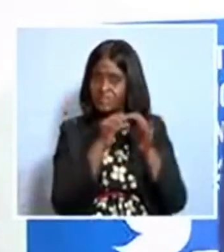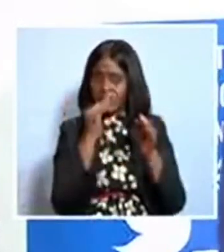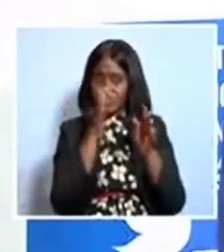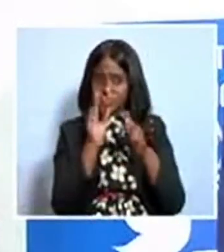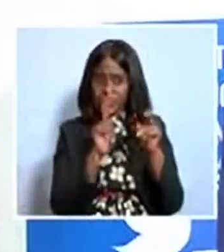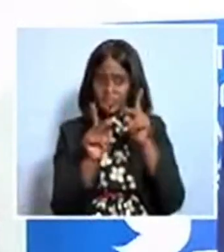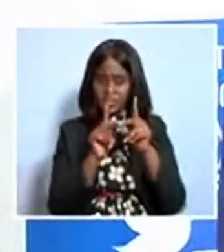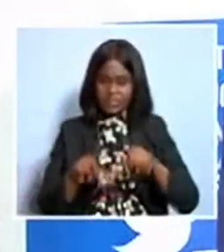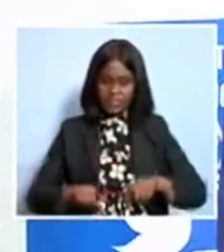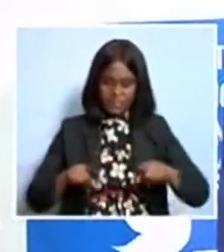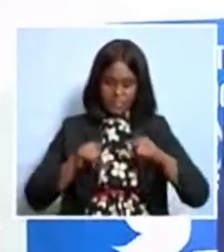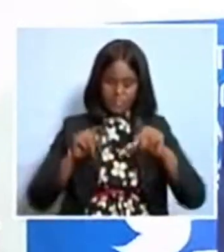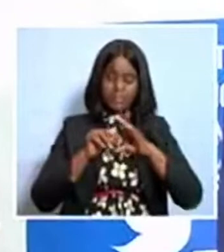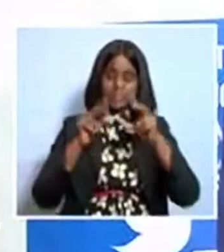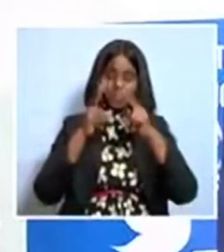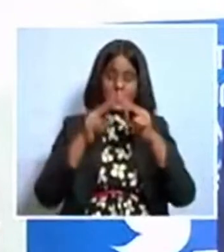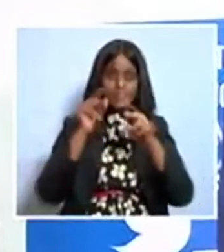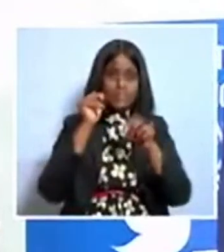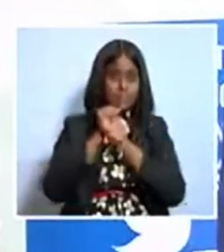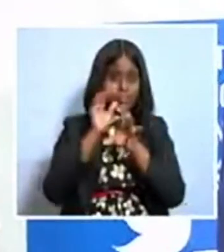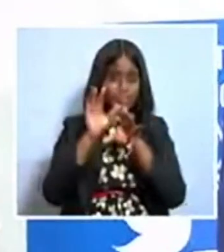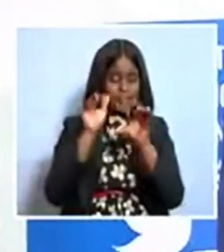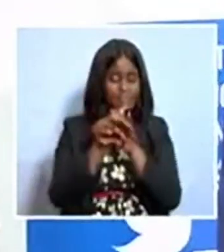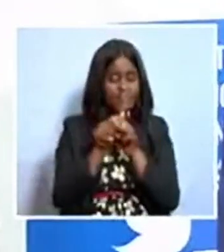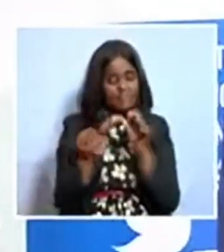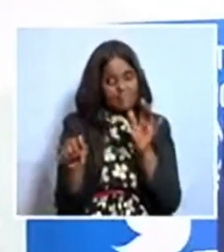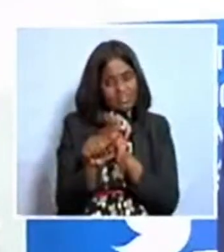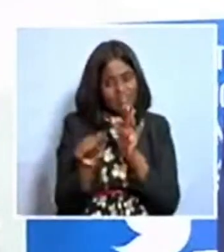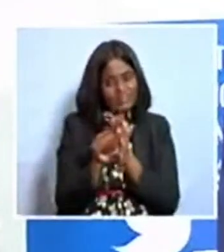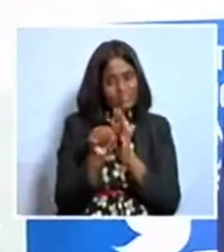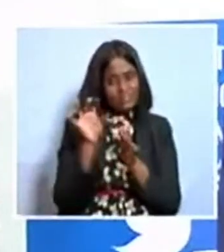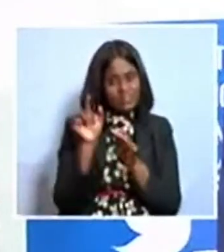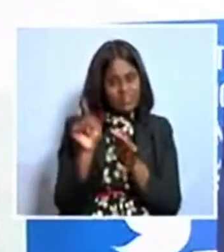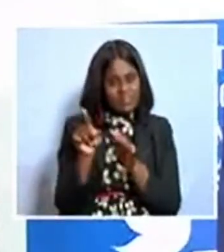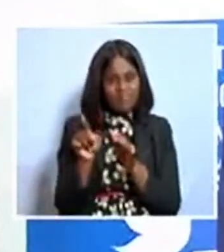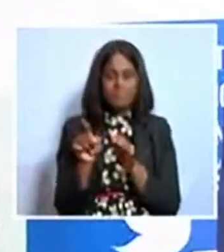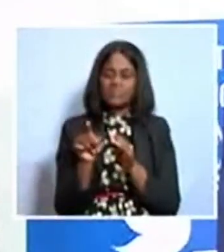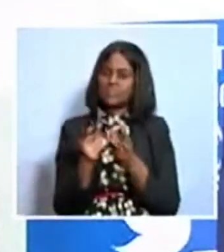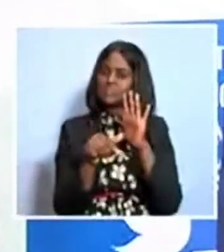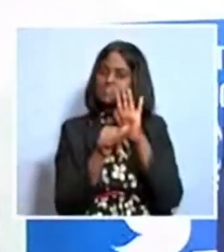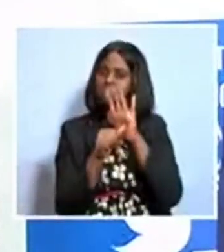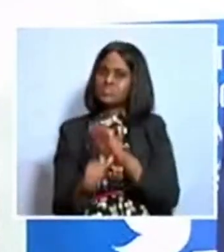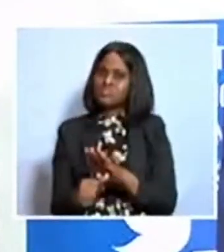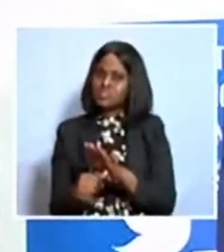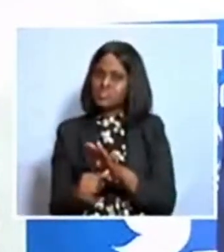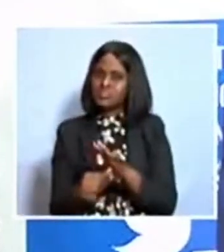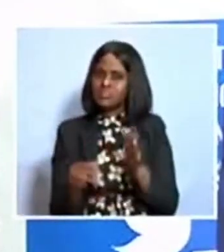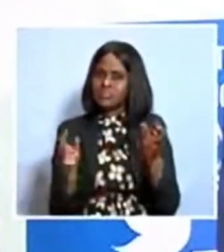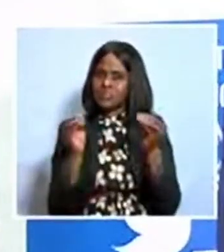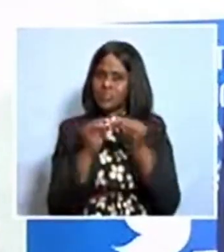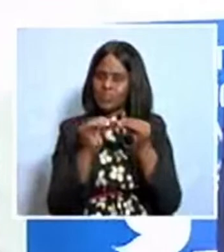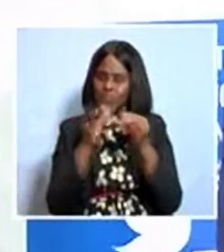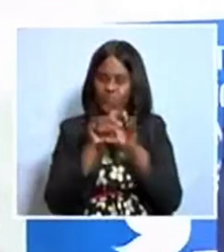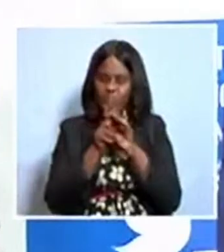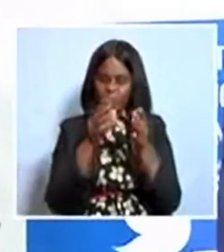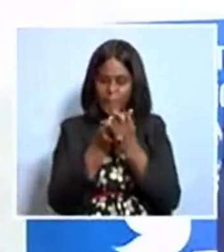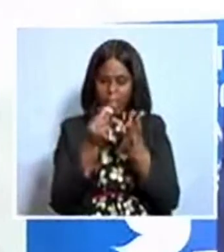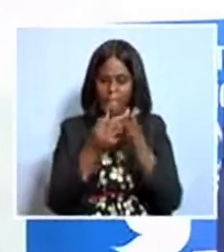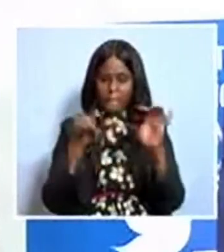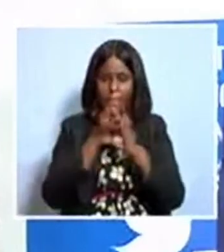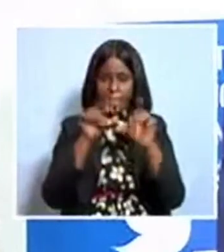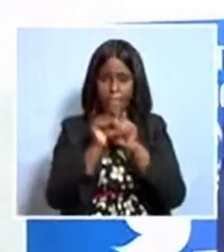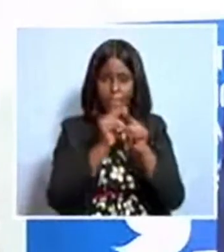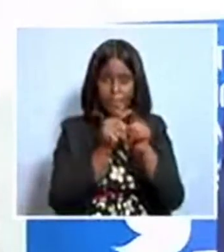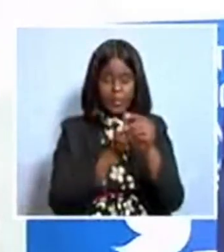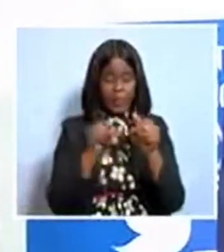dwelling in rural areas, workers in the informal sector, these saw a very marginal increase in financial inclusion. And we see that even as we